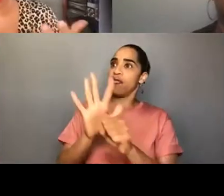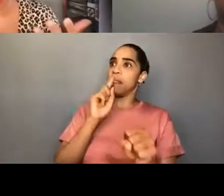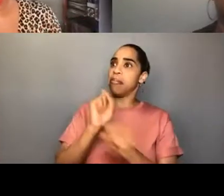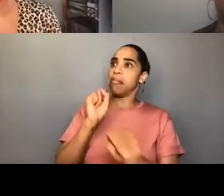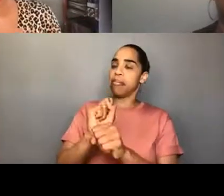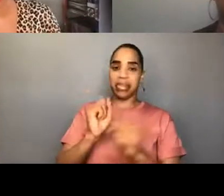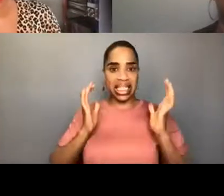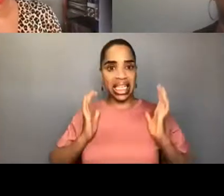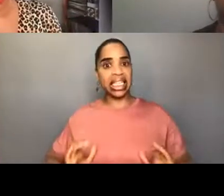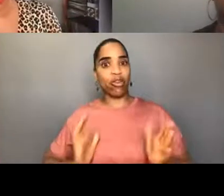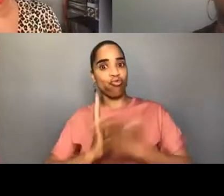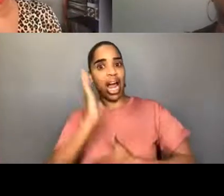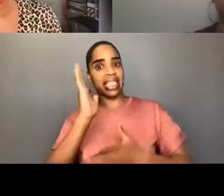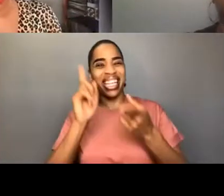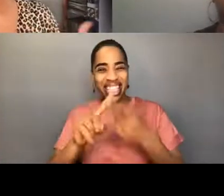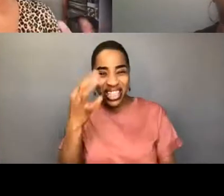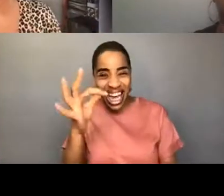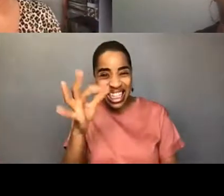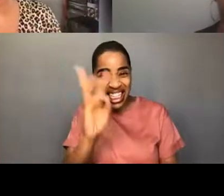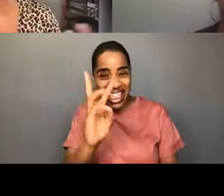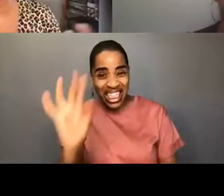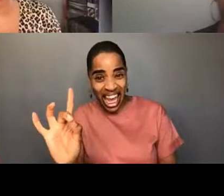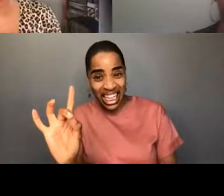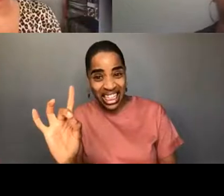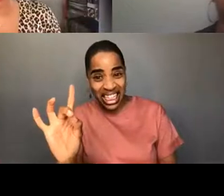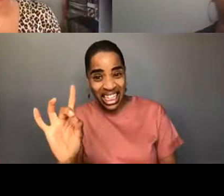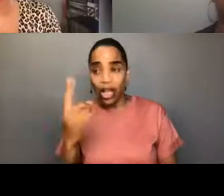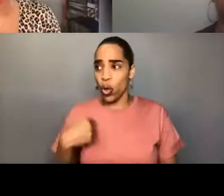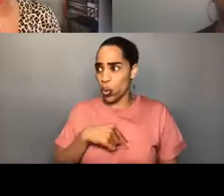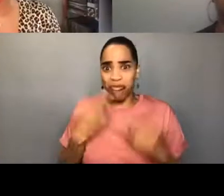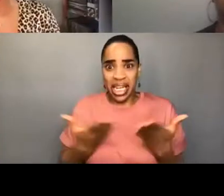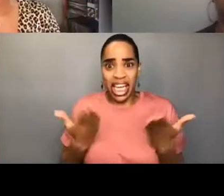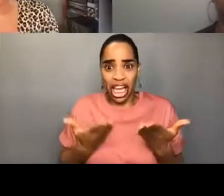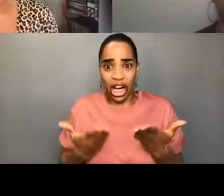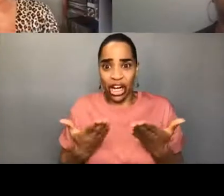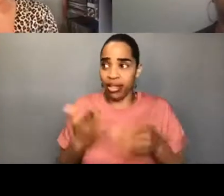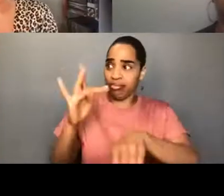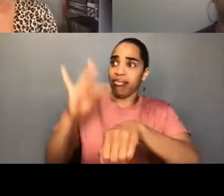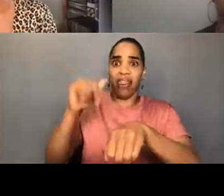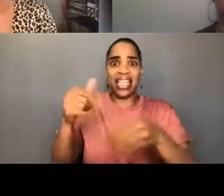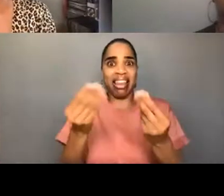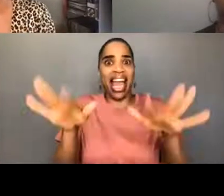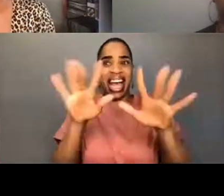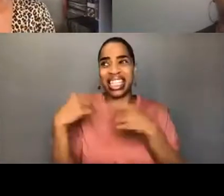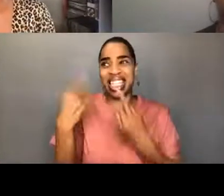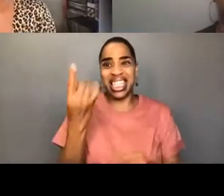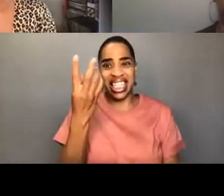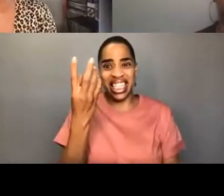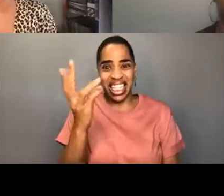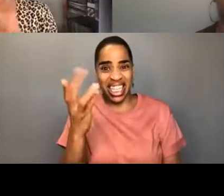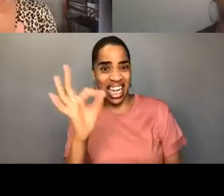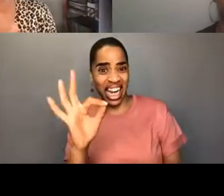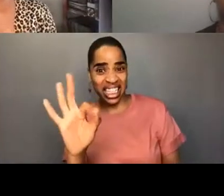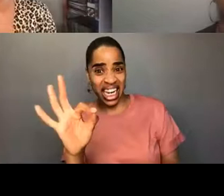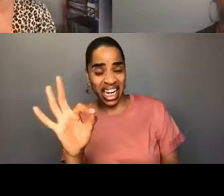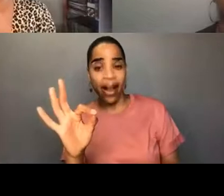until 1968, when our people have been on this land since 1619. And then that full rights of citizenship